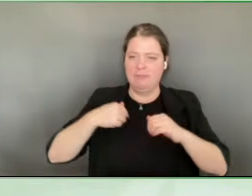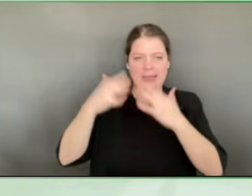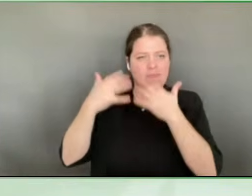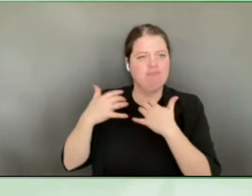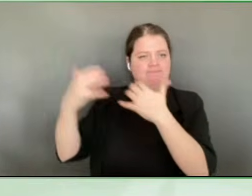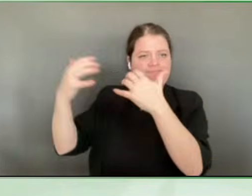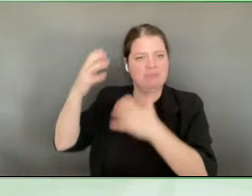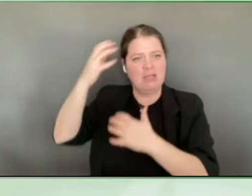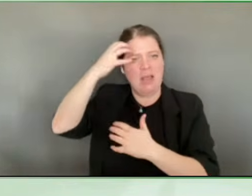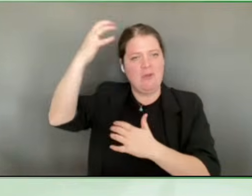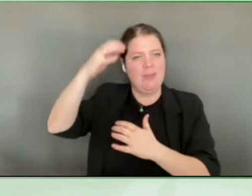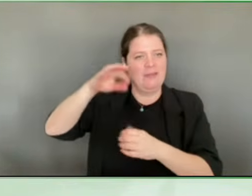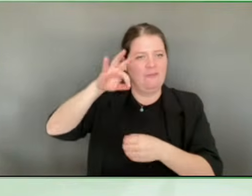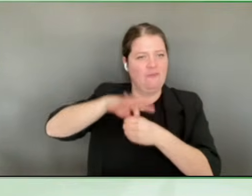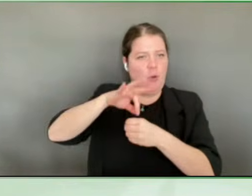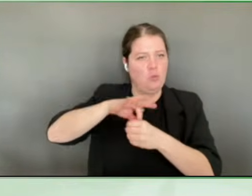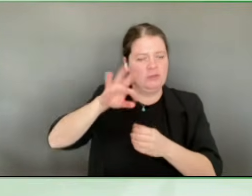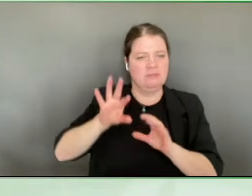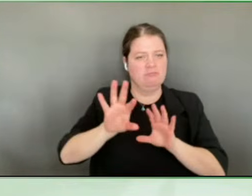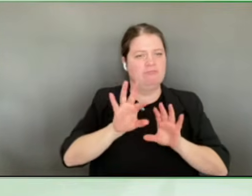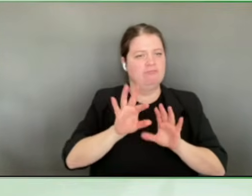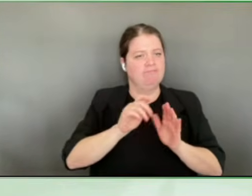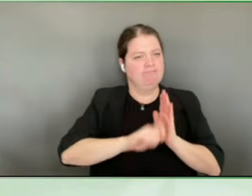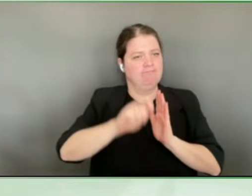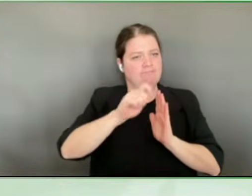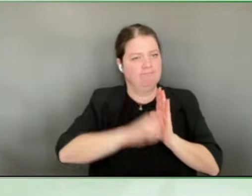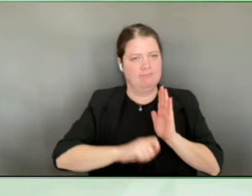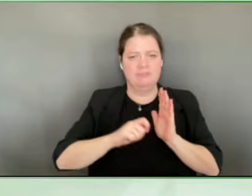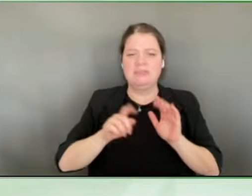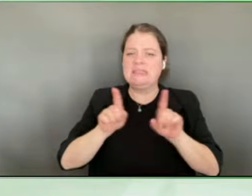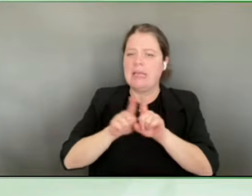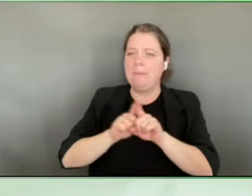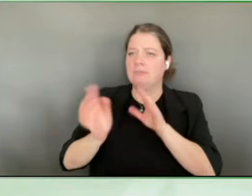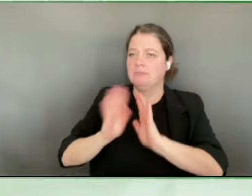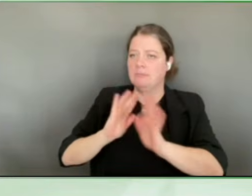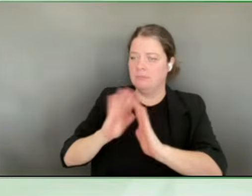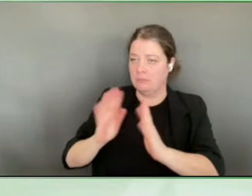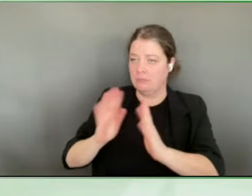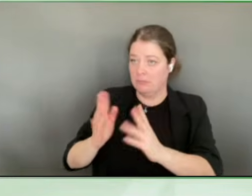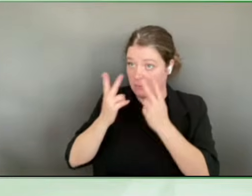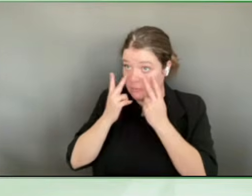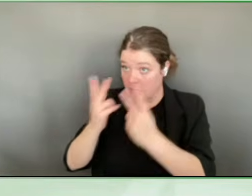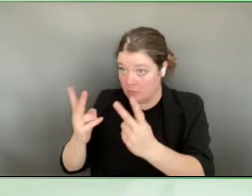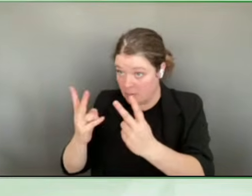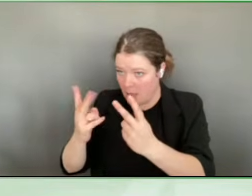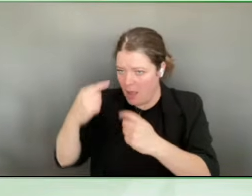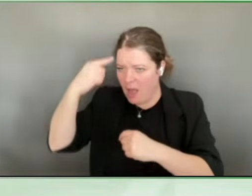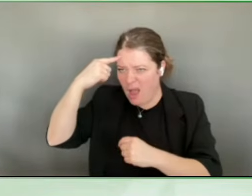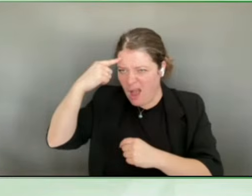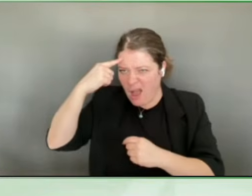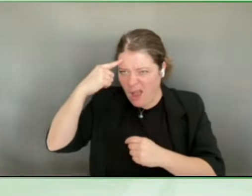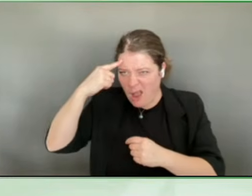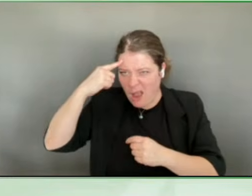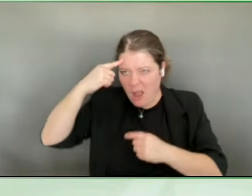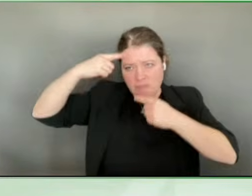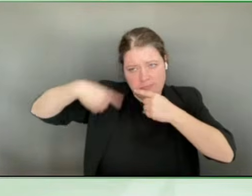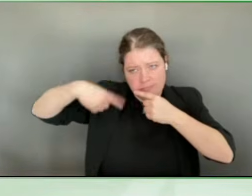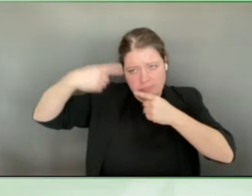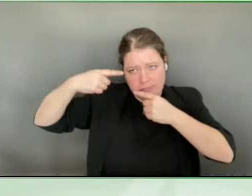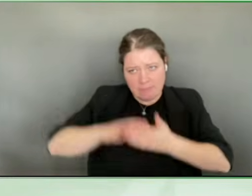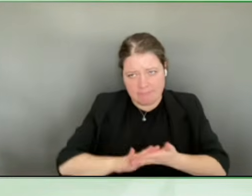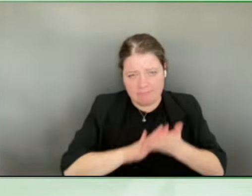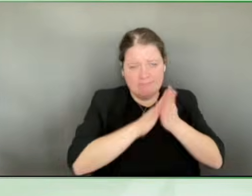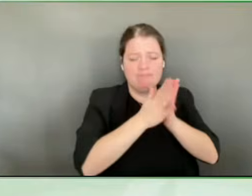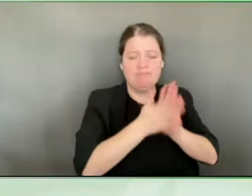watching sign language and then putting that into spoken language, that helps me a lot, transferring things into, I hope,